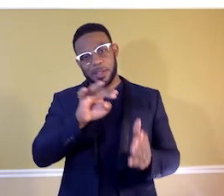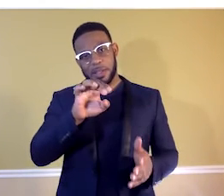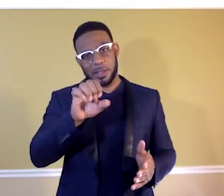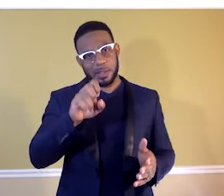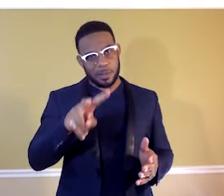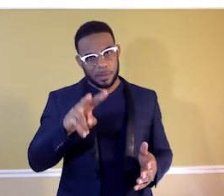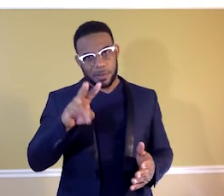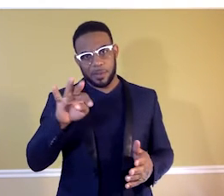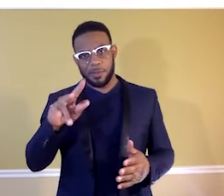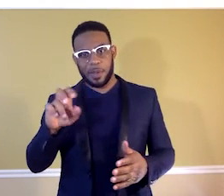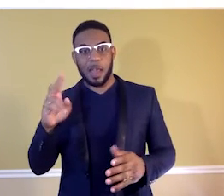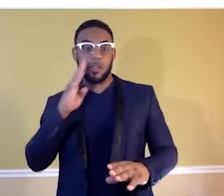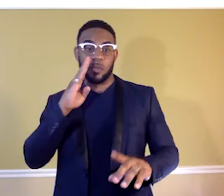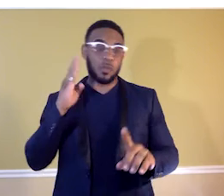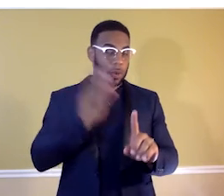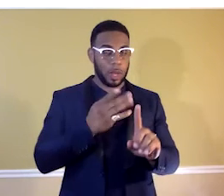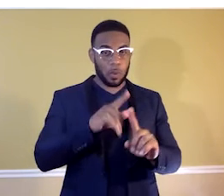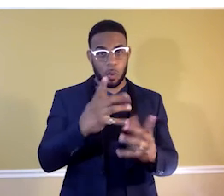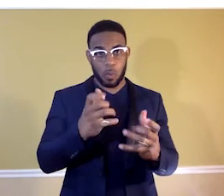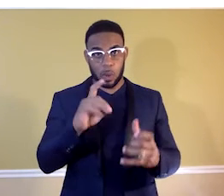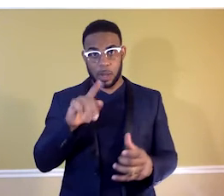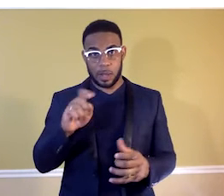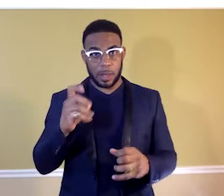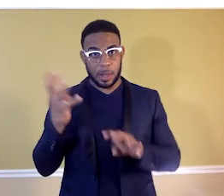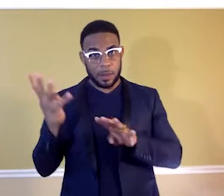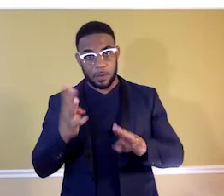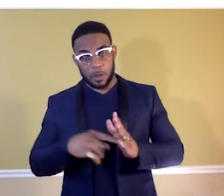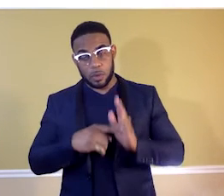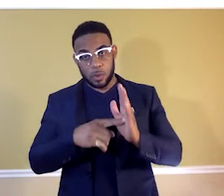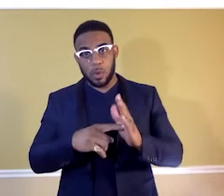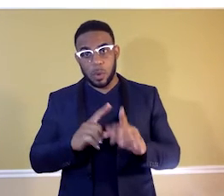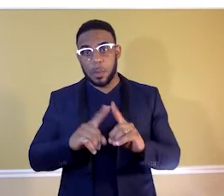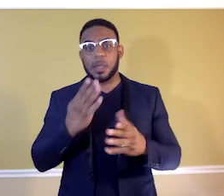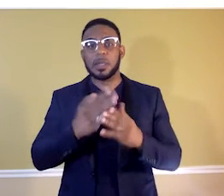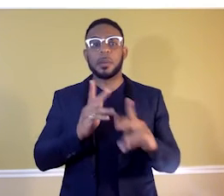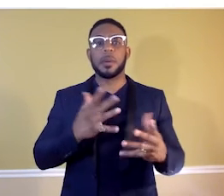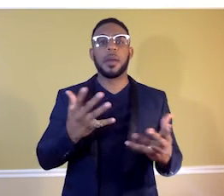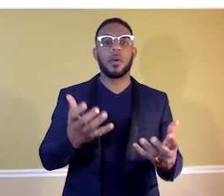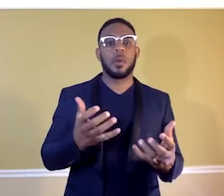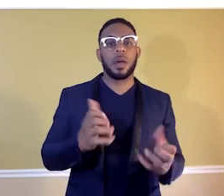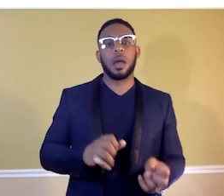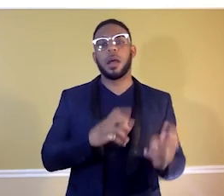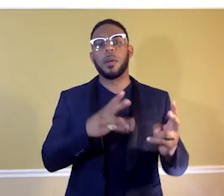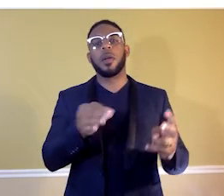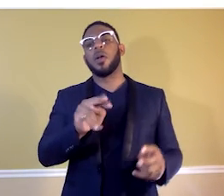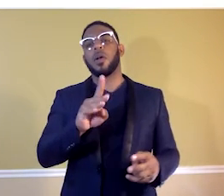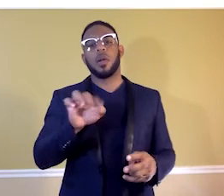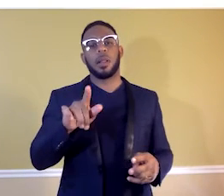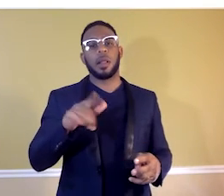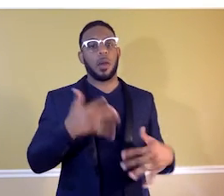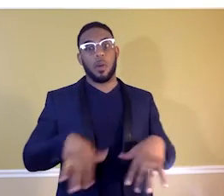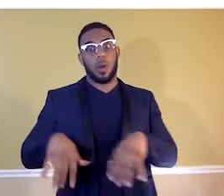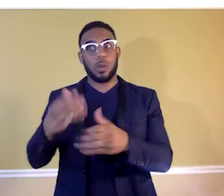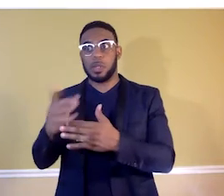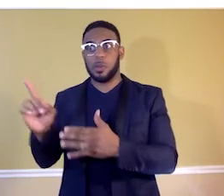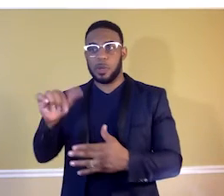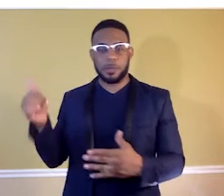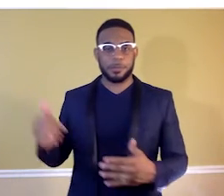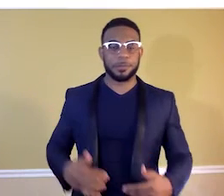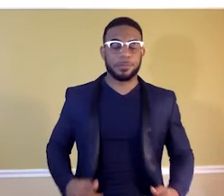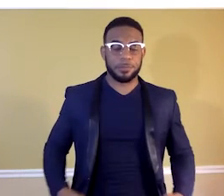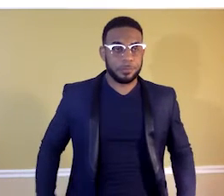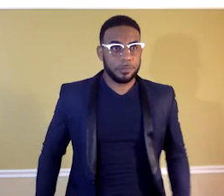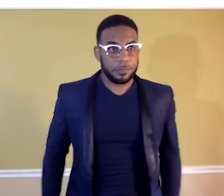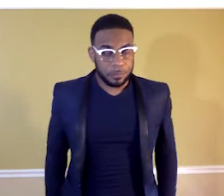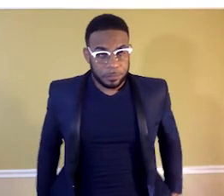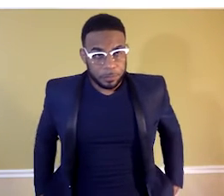file directly to where you want the data to be shown, but some people might want to upload their own data and not want to host it somewhere.